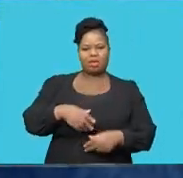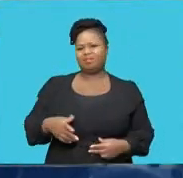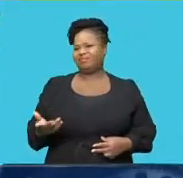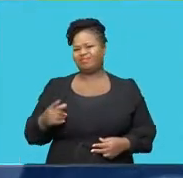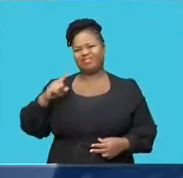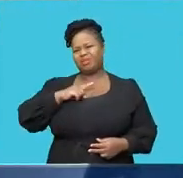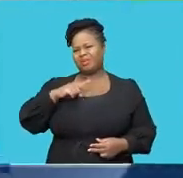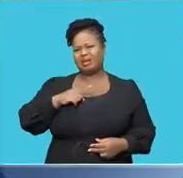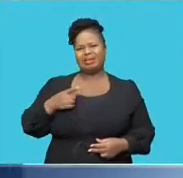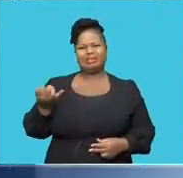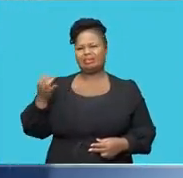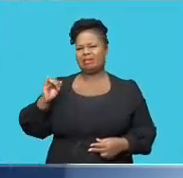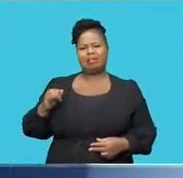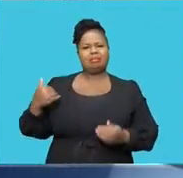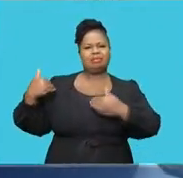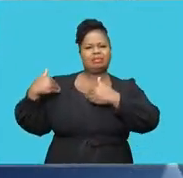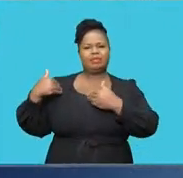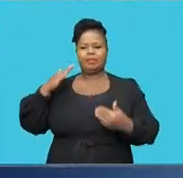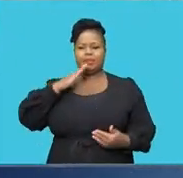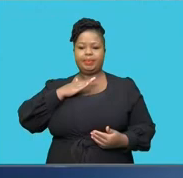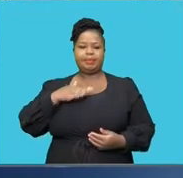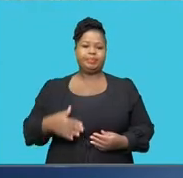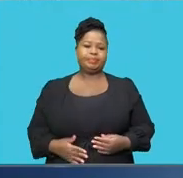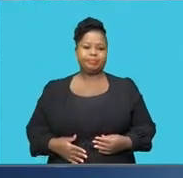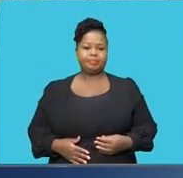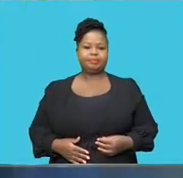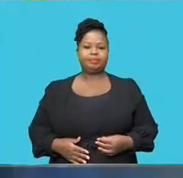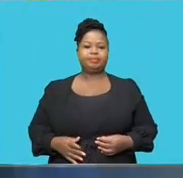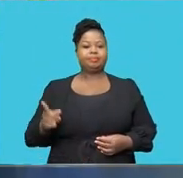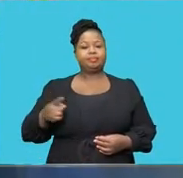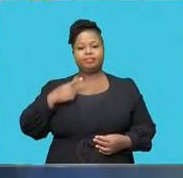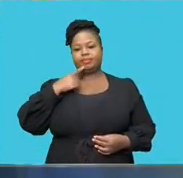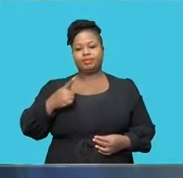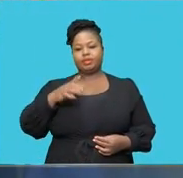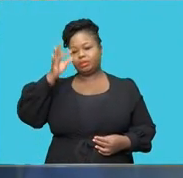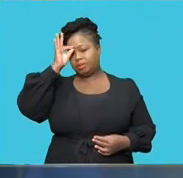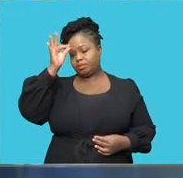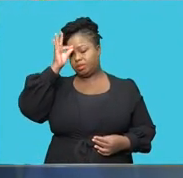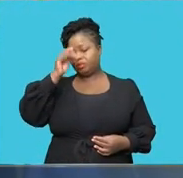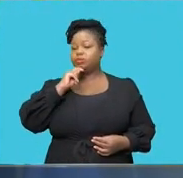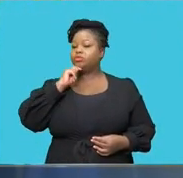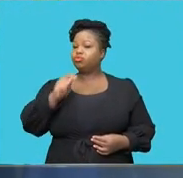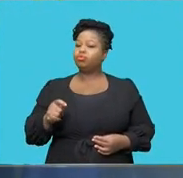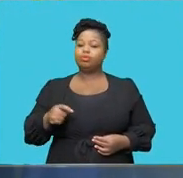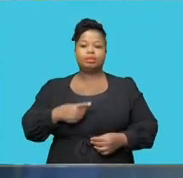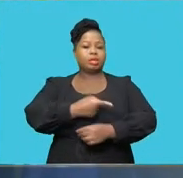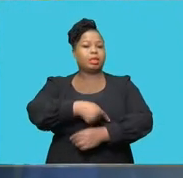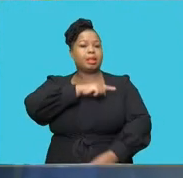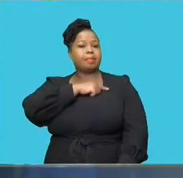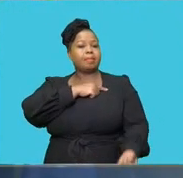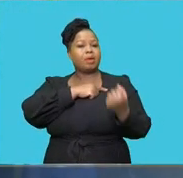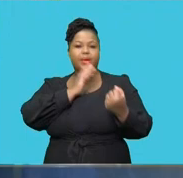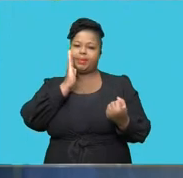ngoba nakhona asiphephanga. Umasha-ke uqinisekisa kona ukuthi bengamaphoyisa ngempela abanamandla ngaphandle